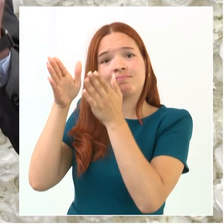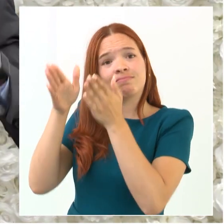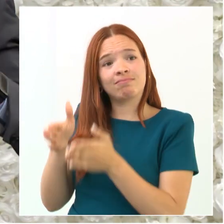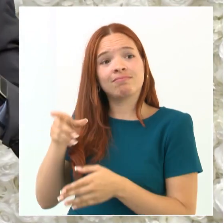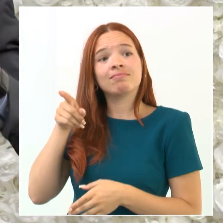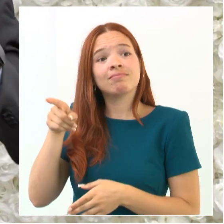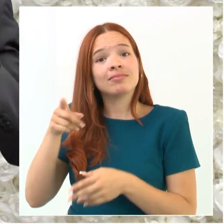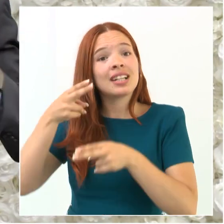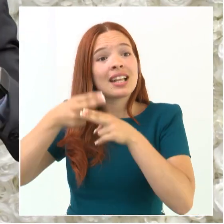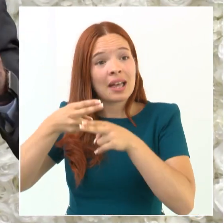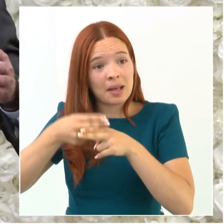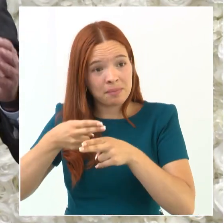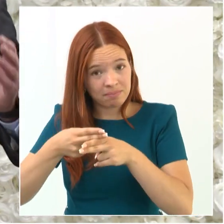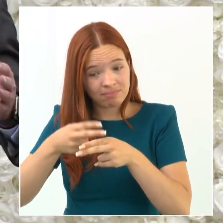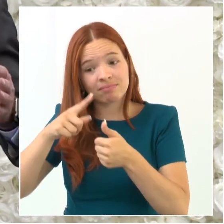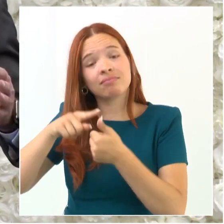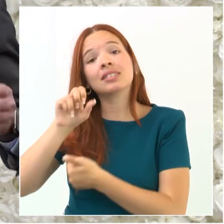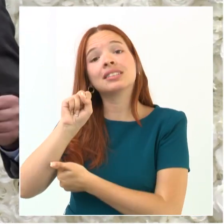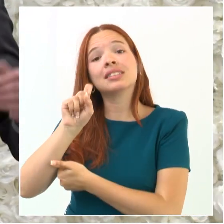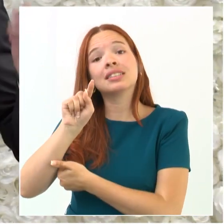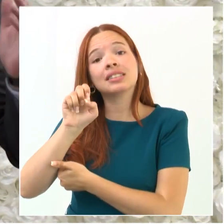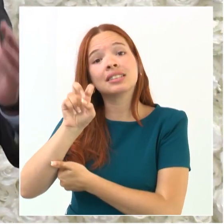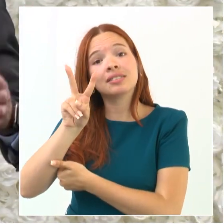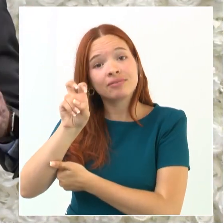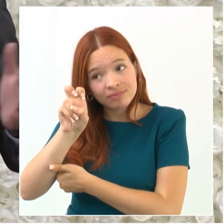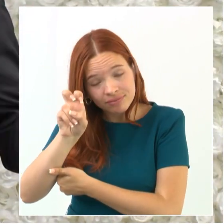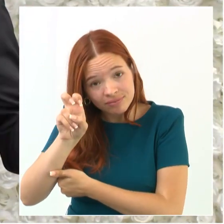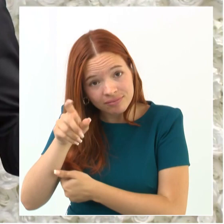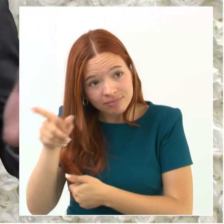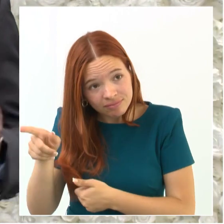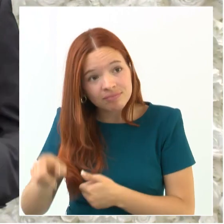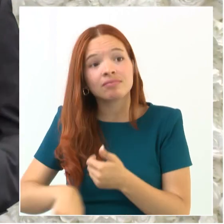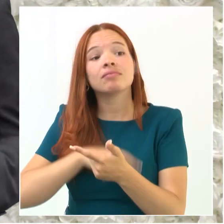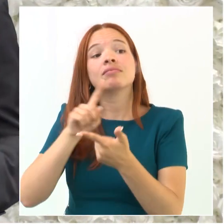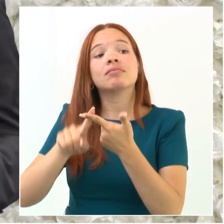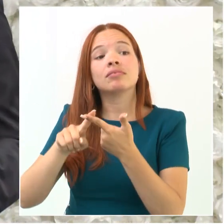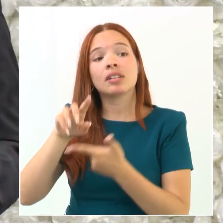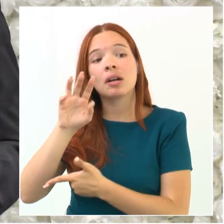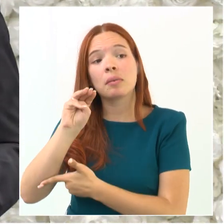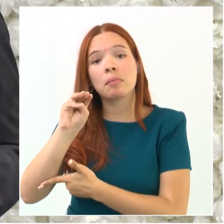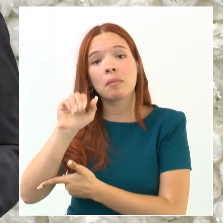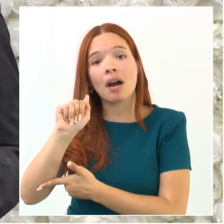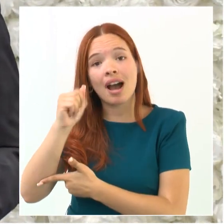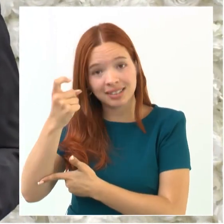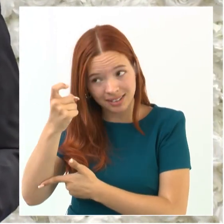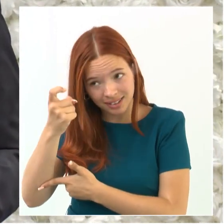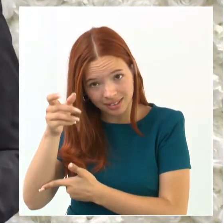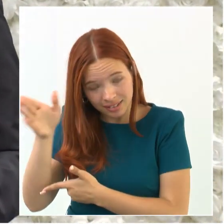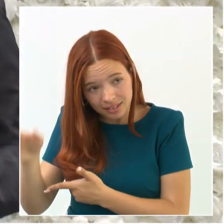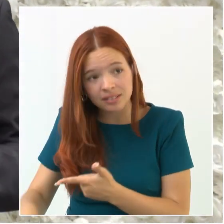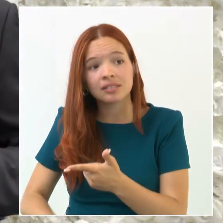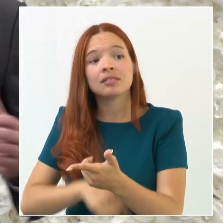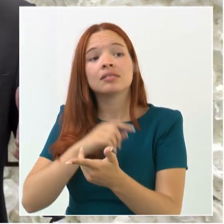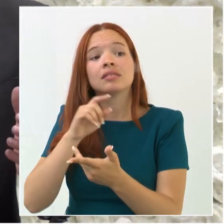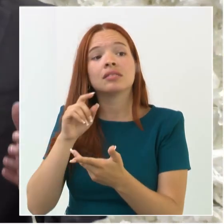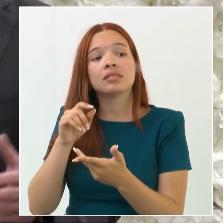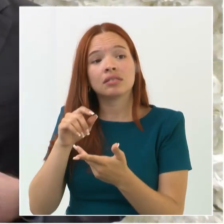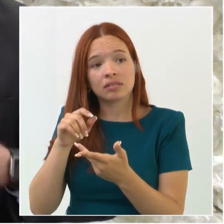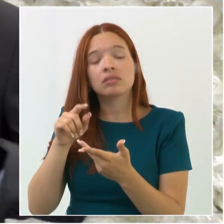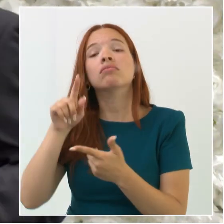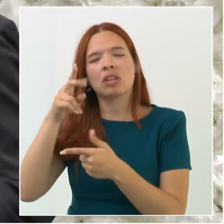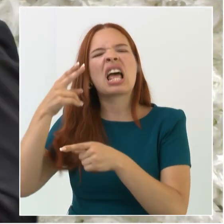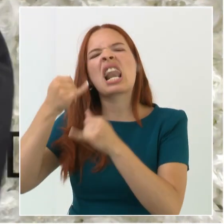of National Sales and Network for Polestar, and Max Monroe is the head of Product Training, and of course, our honored